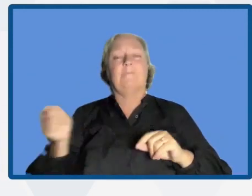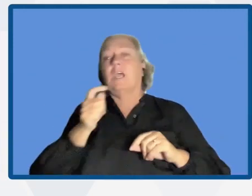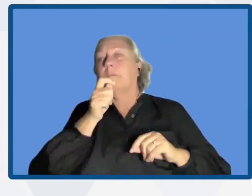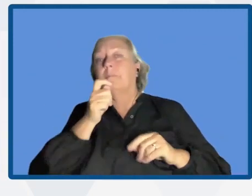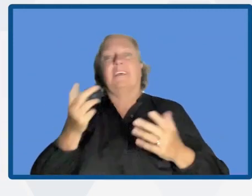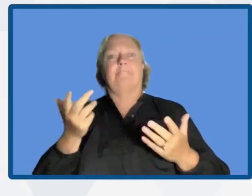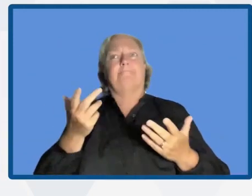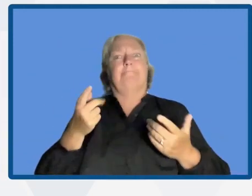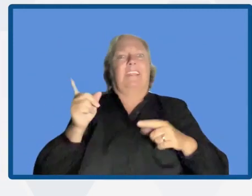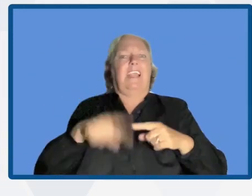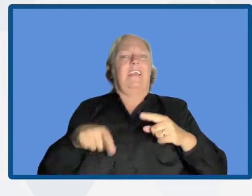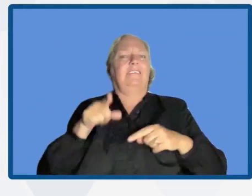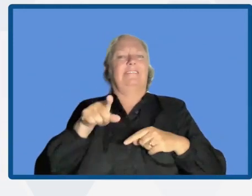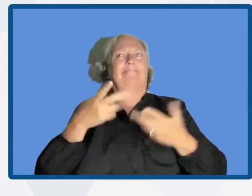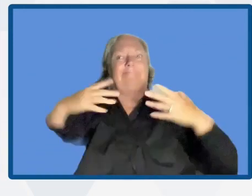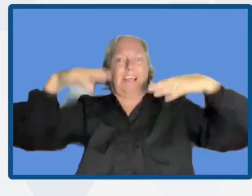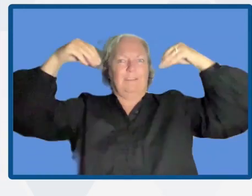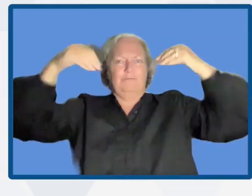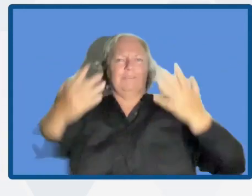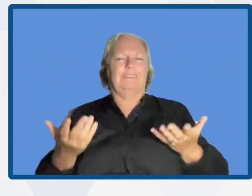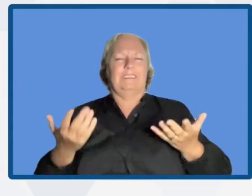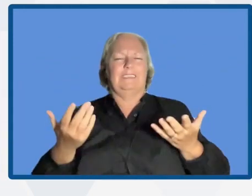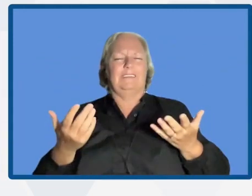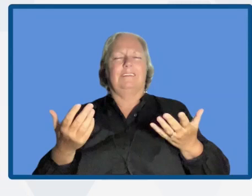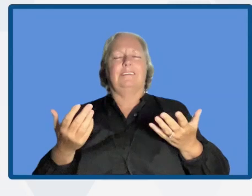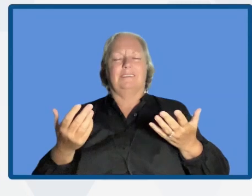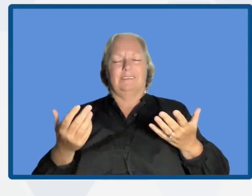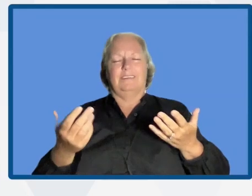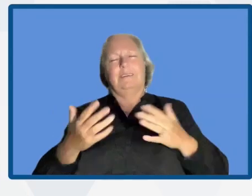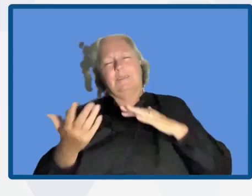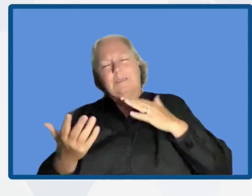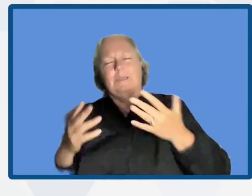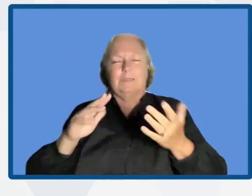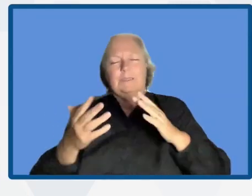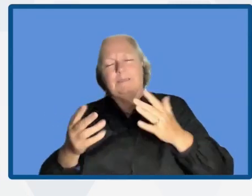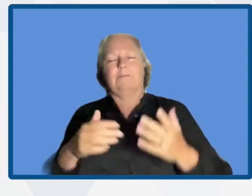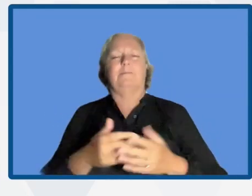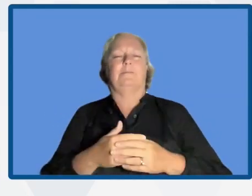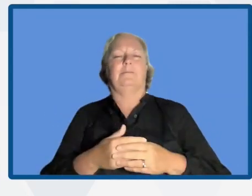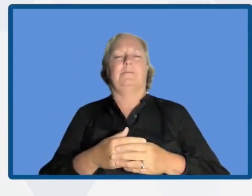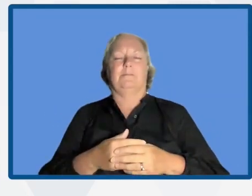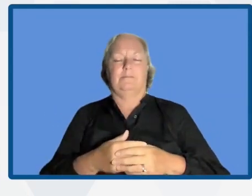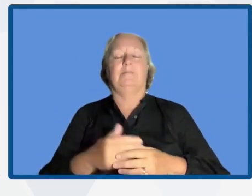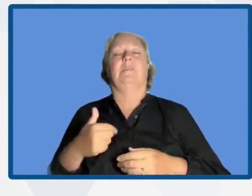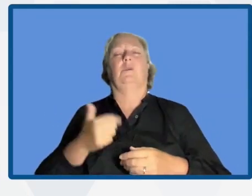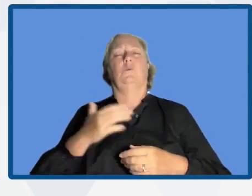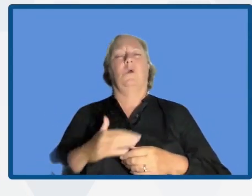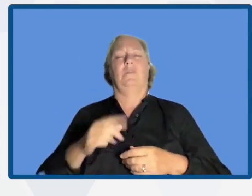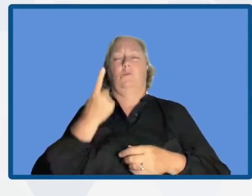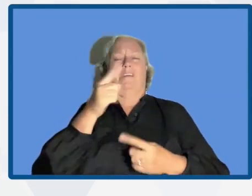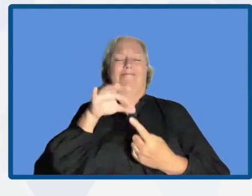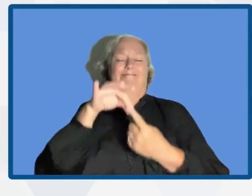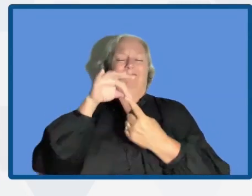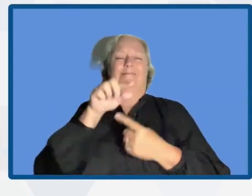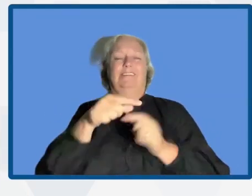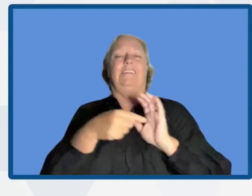operational? So at what level does this take place? Let me give you a specific example about